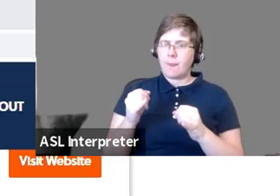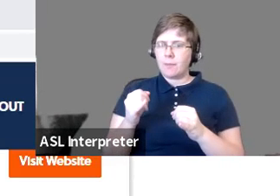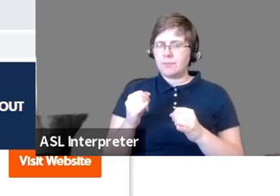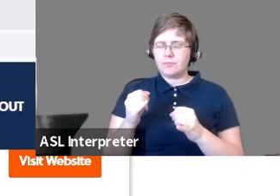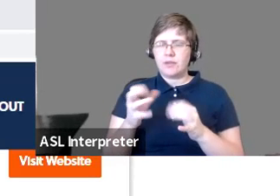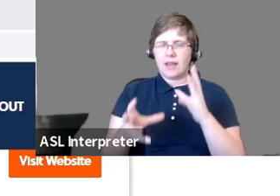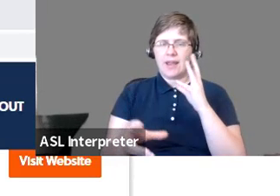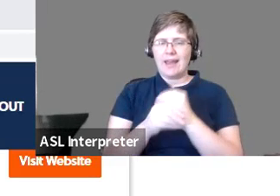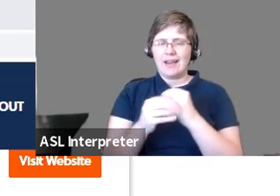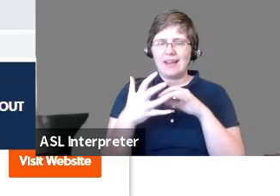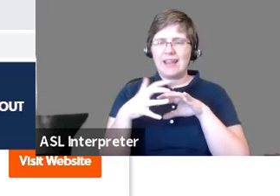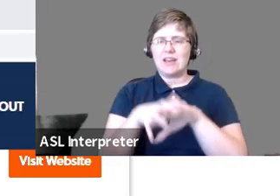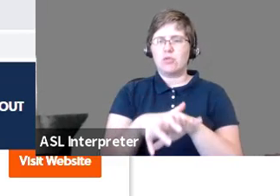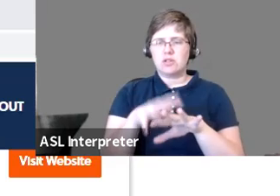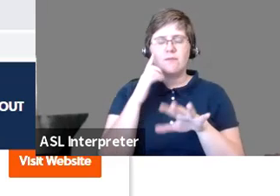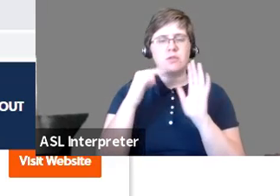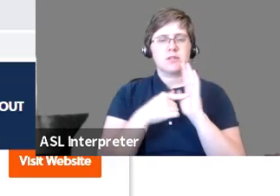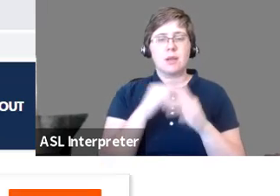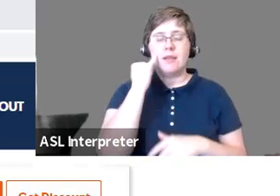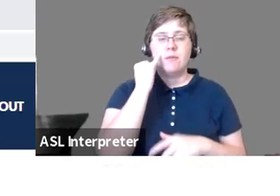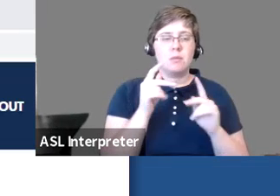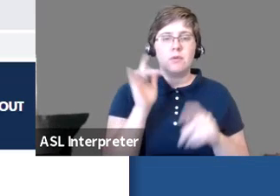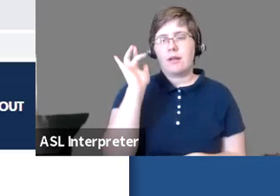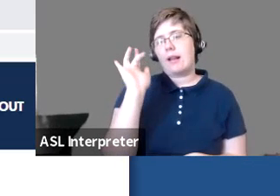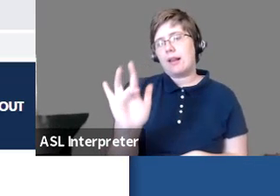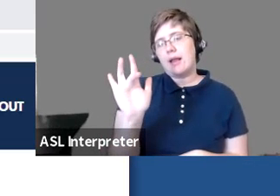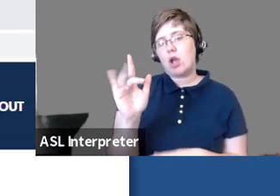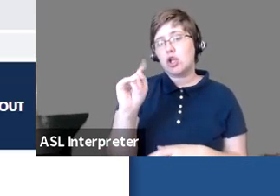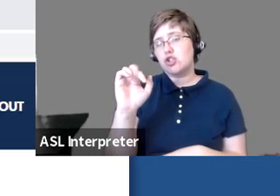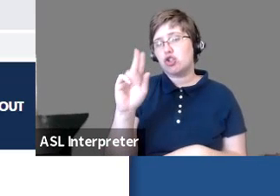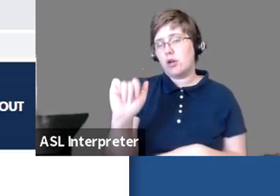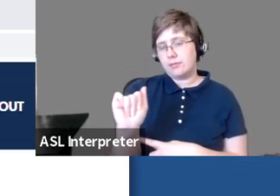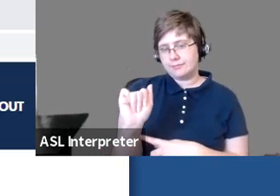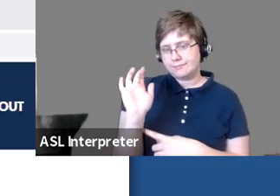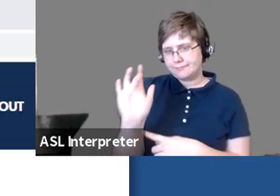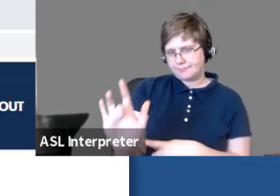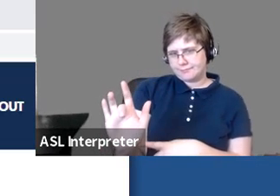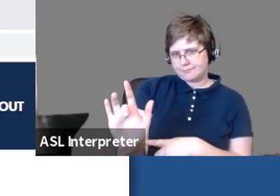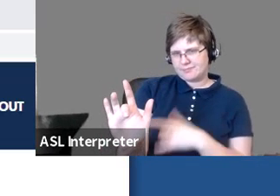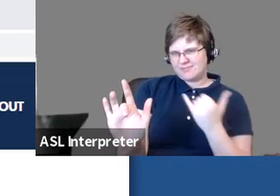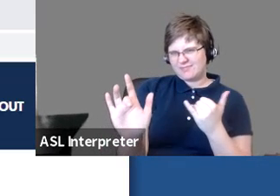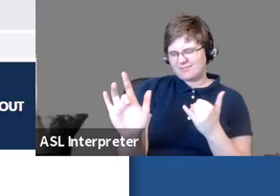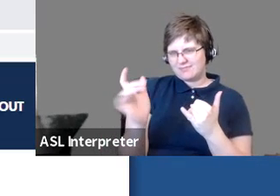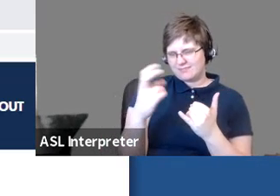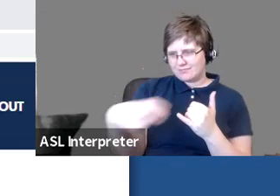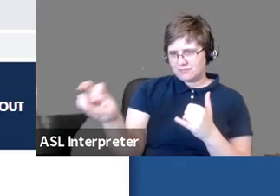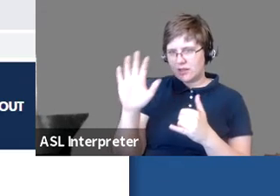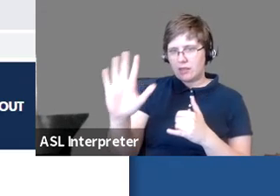adding integration, so that, for example, when people click on the TARDA link, right